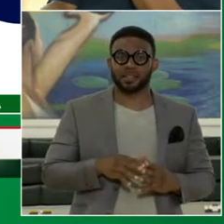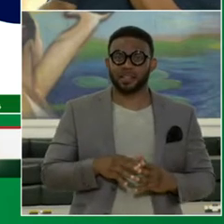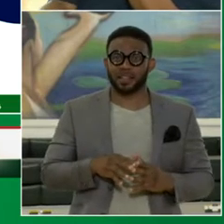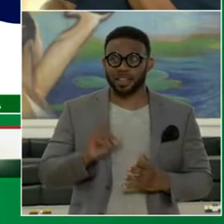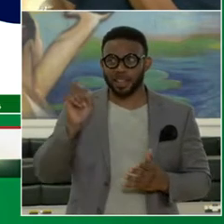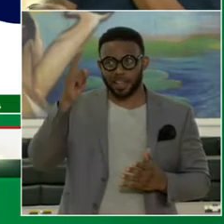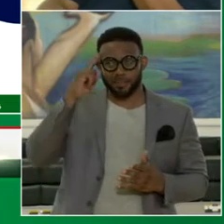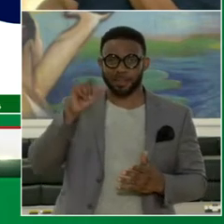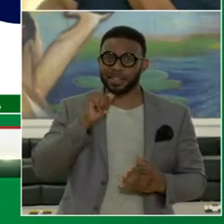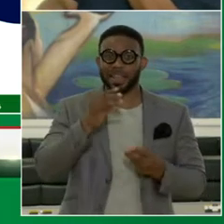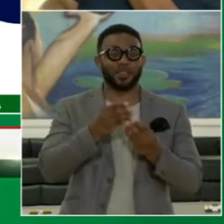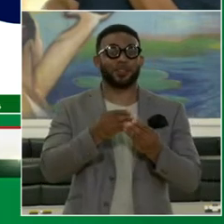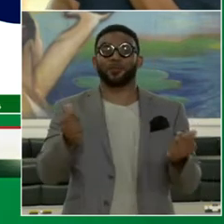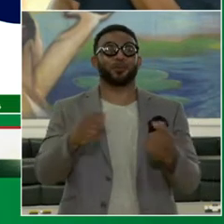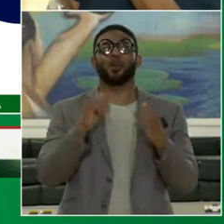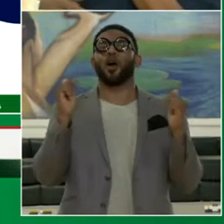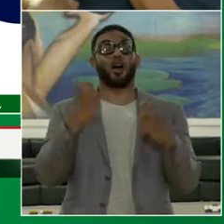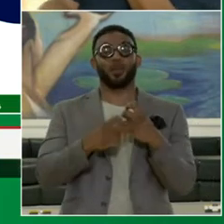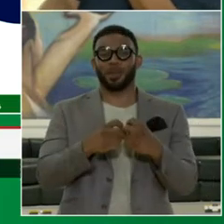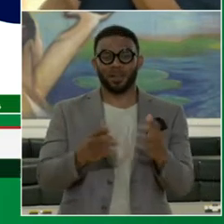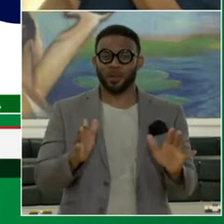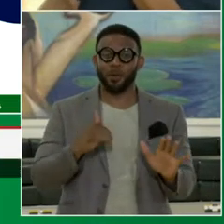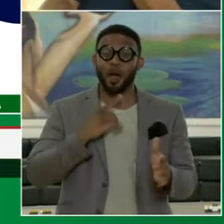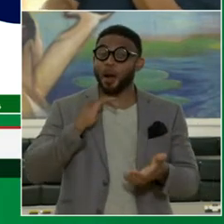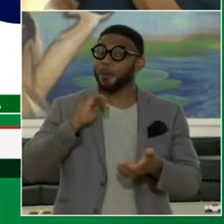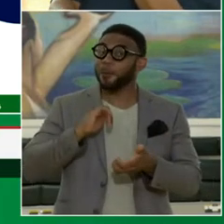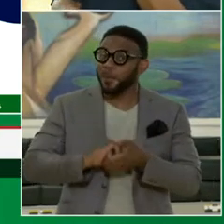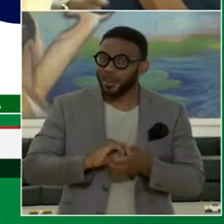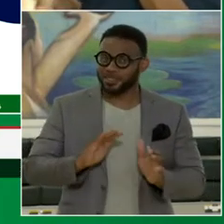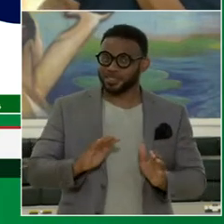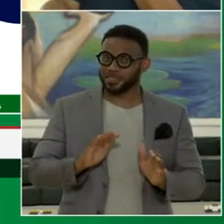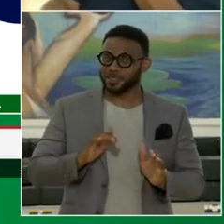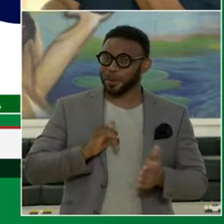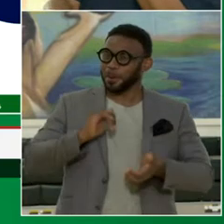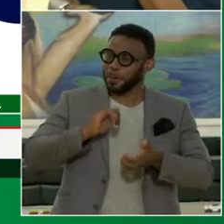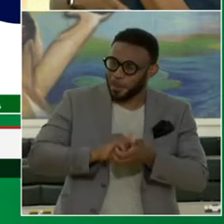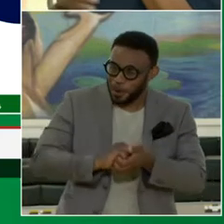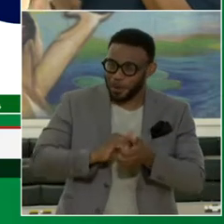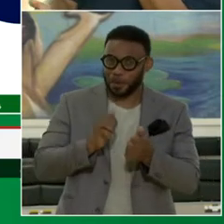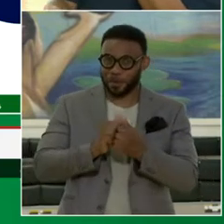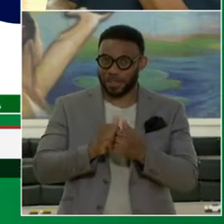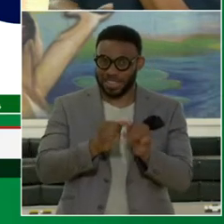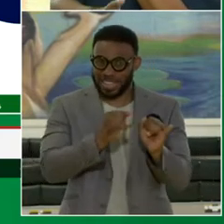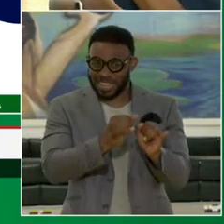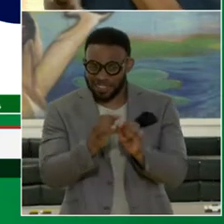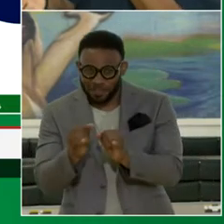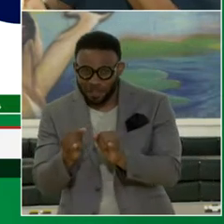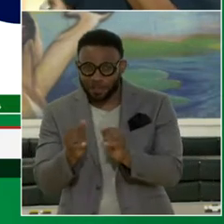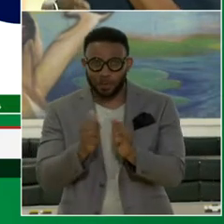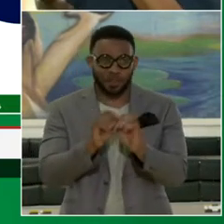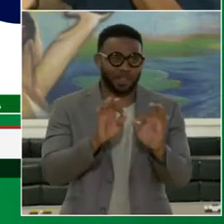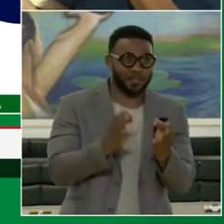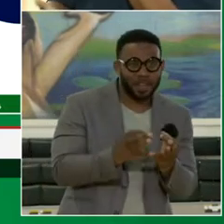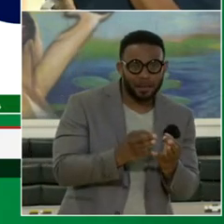the government is not the solution to problems, but we're partners, right? Like that we partner with individuals, with our families, with our residents, with